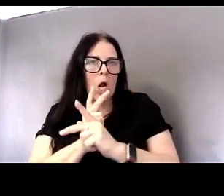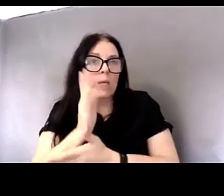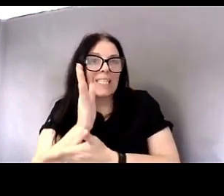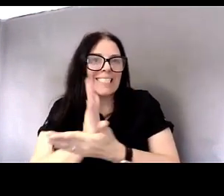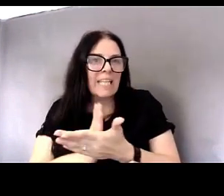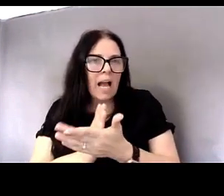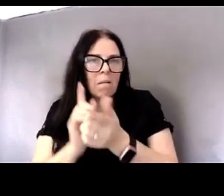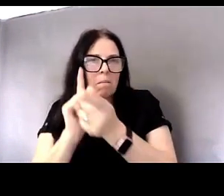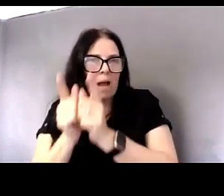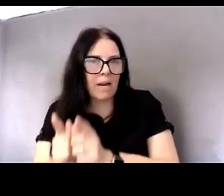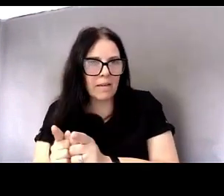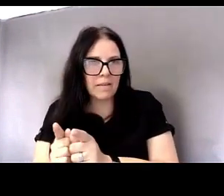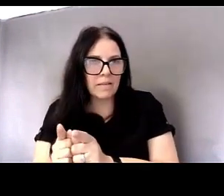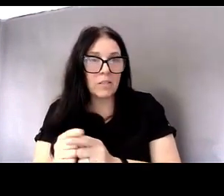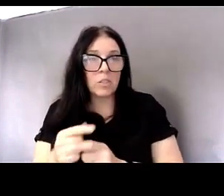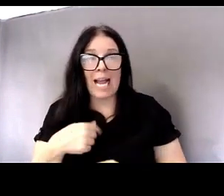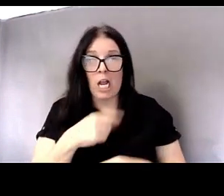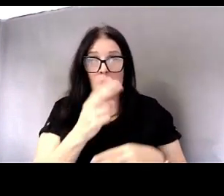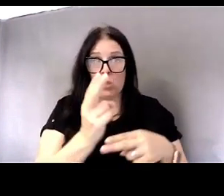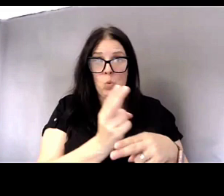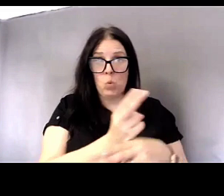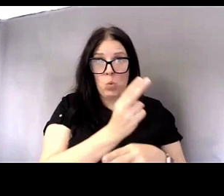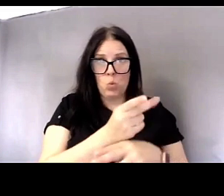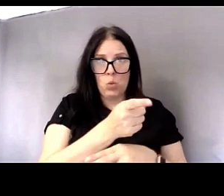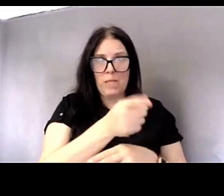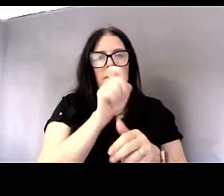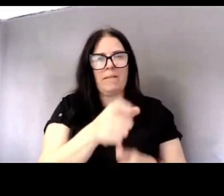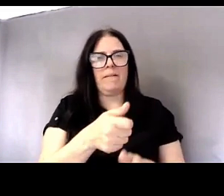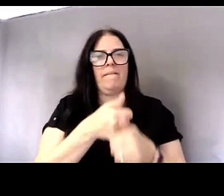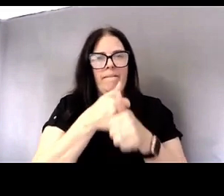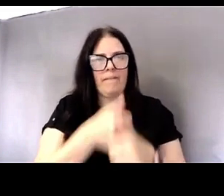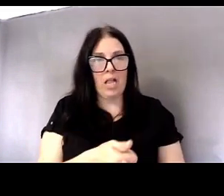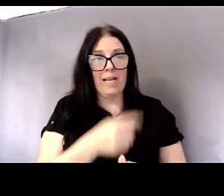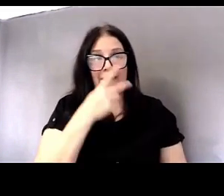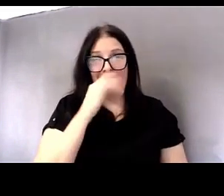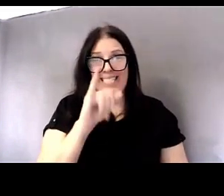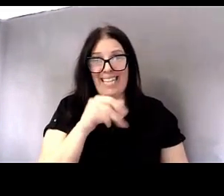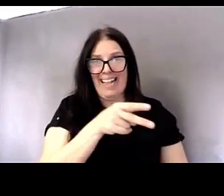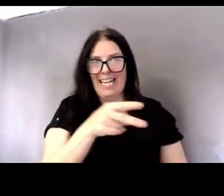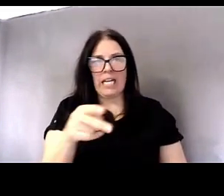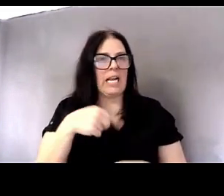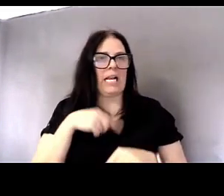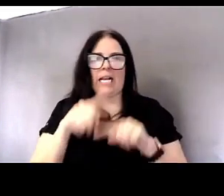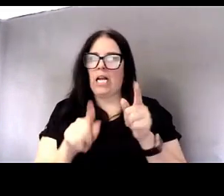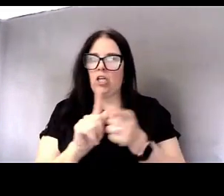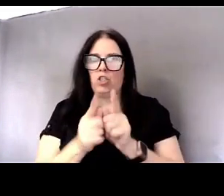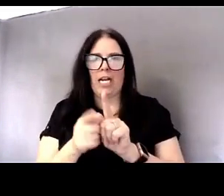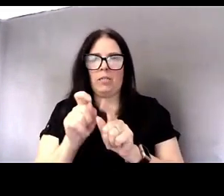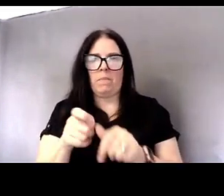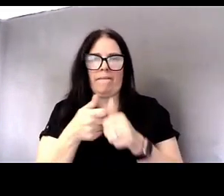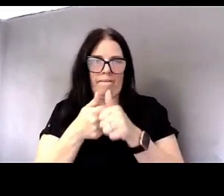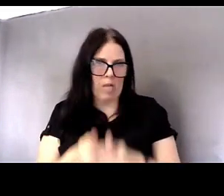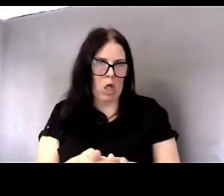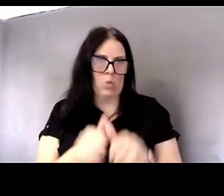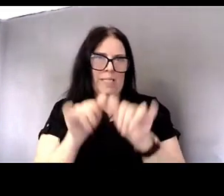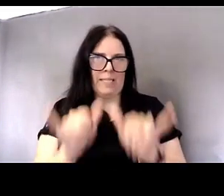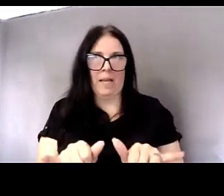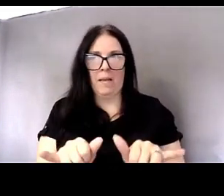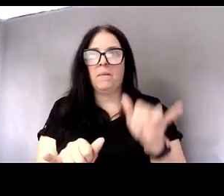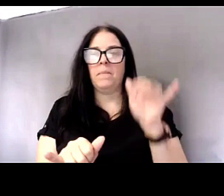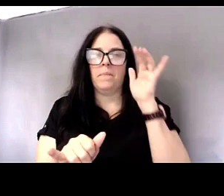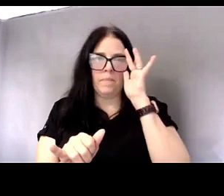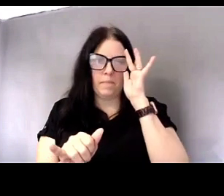be done. So if you're using a resource that has an equal sign, you can't change it. You can't modify it. You can